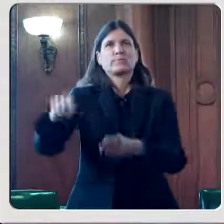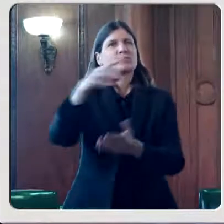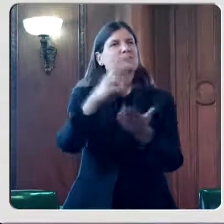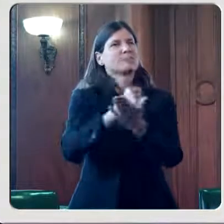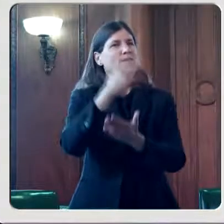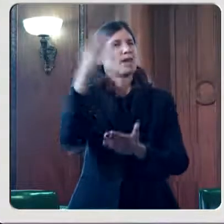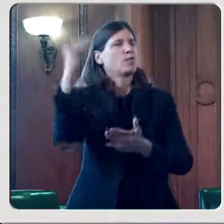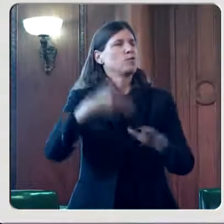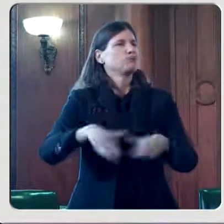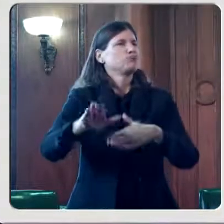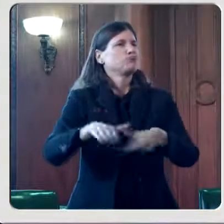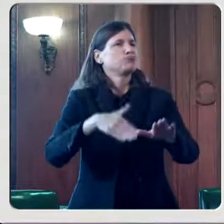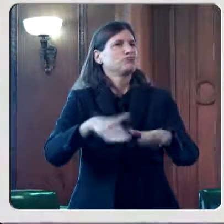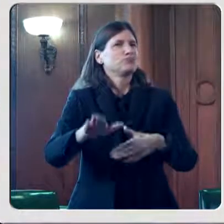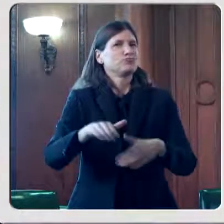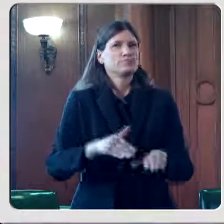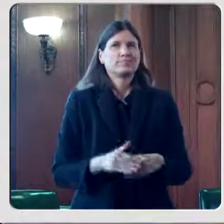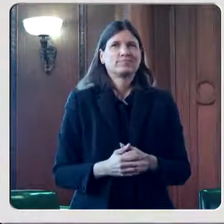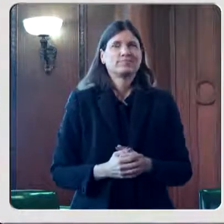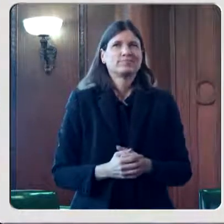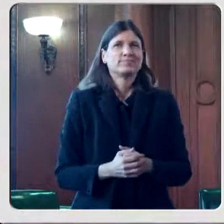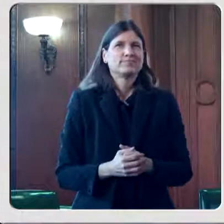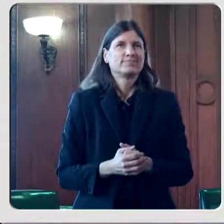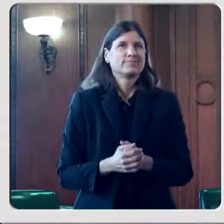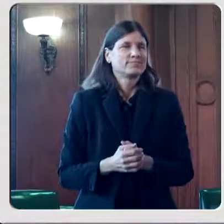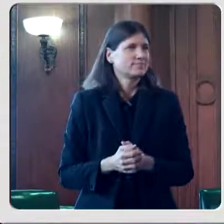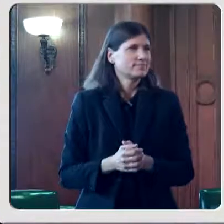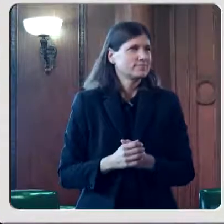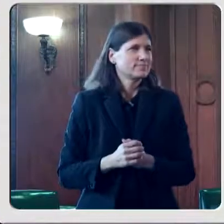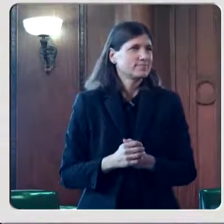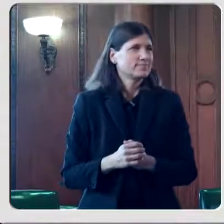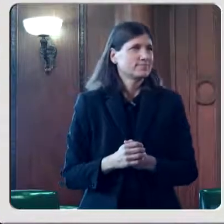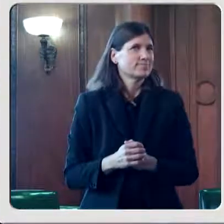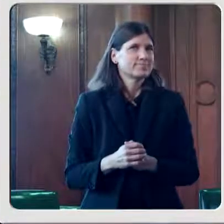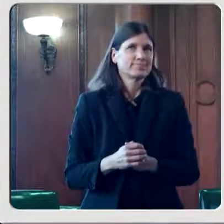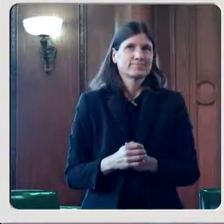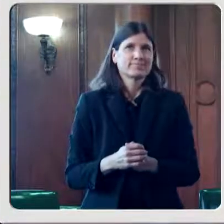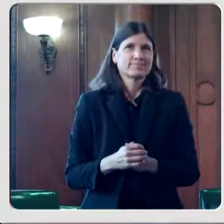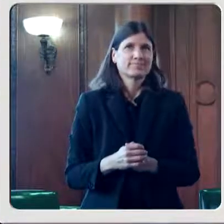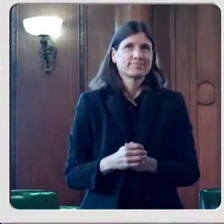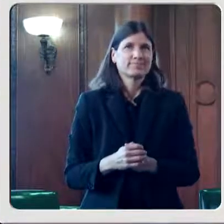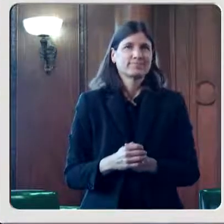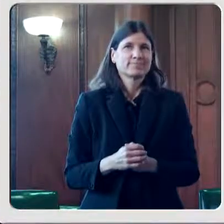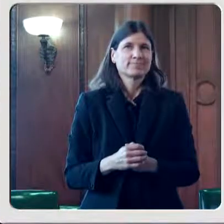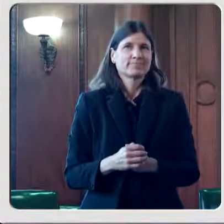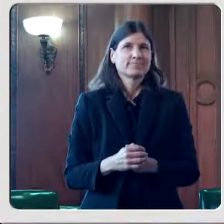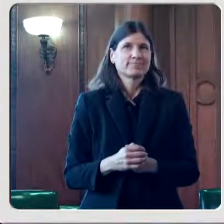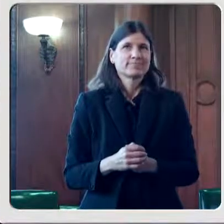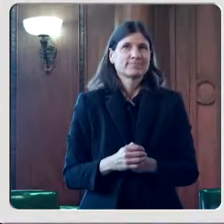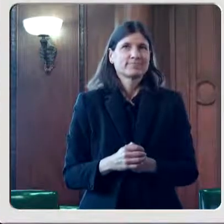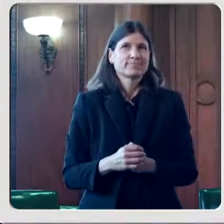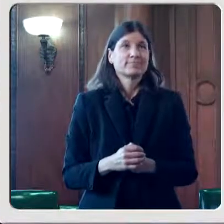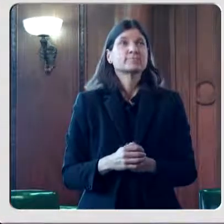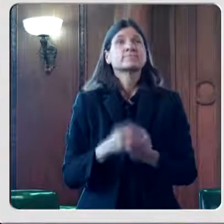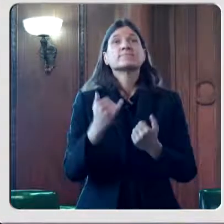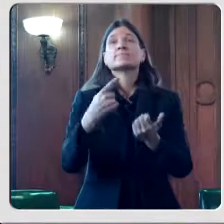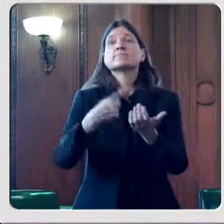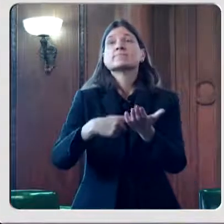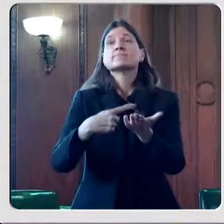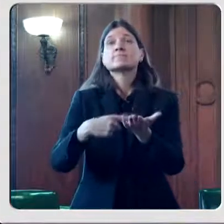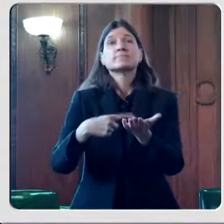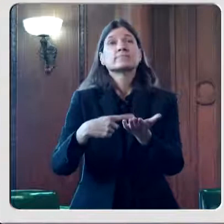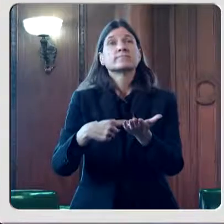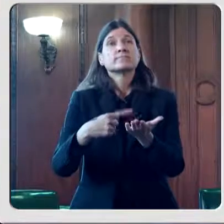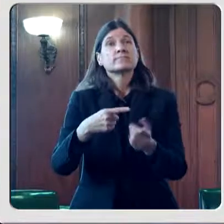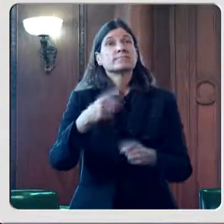Sullivan and Attorney Bill Mahoney. Temporarily, we're looking to put in a lock-up window, City